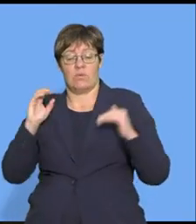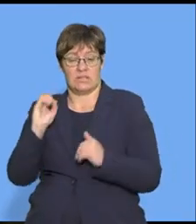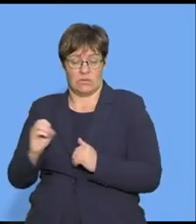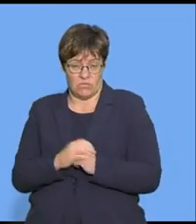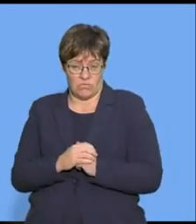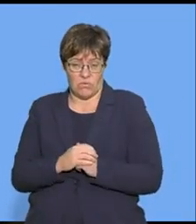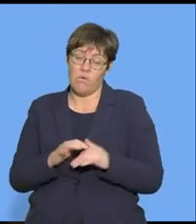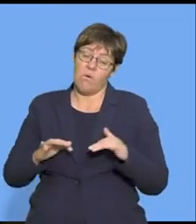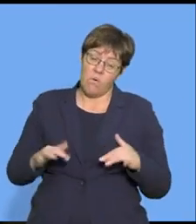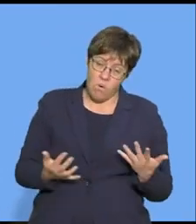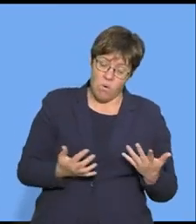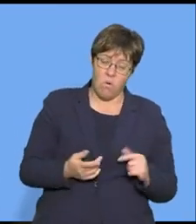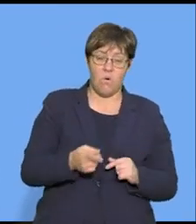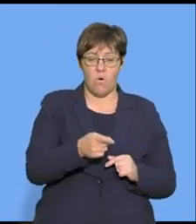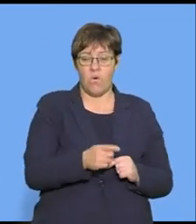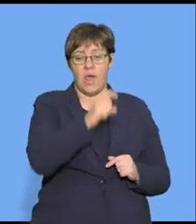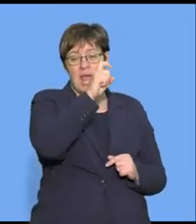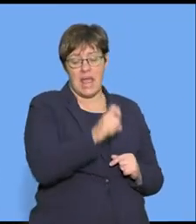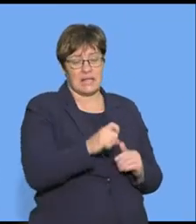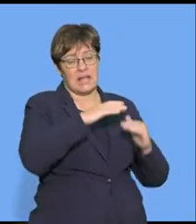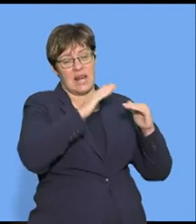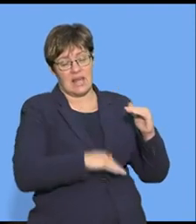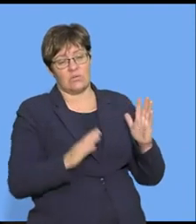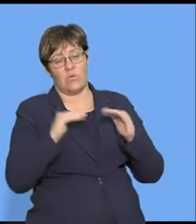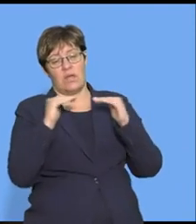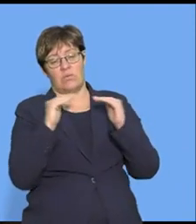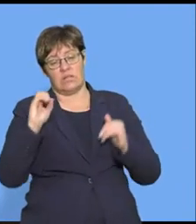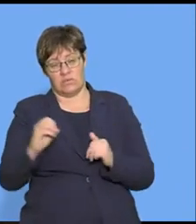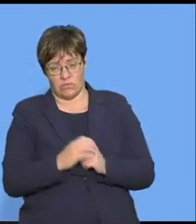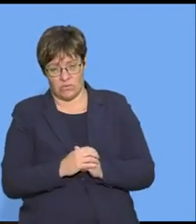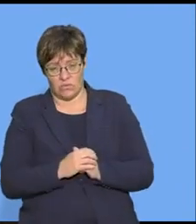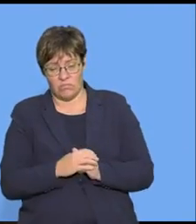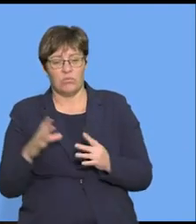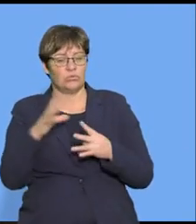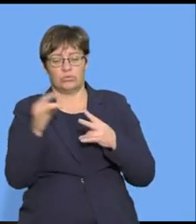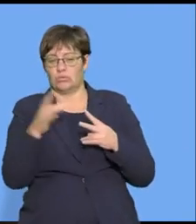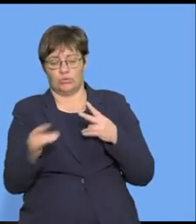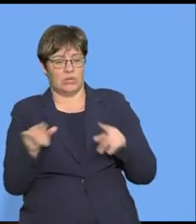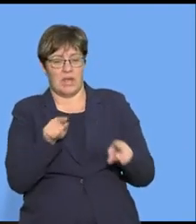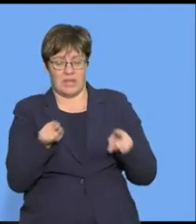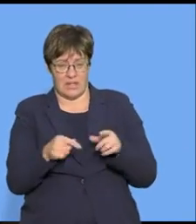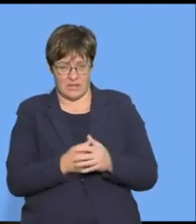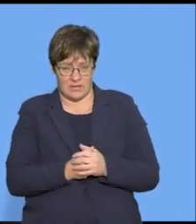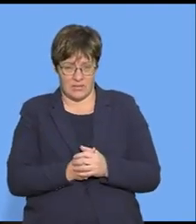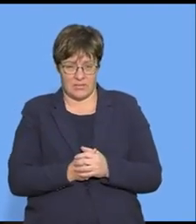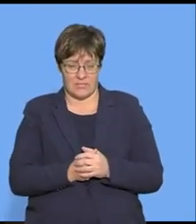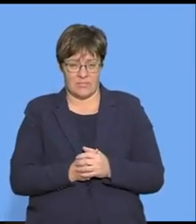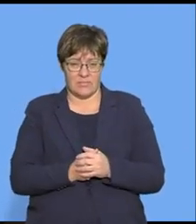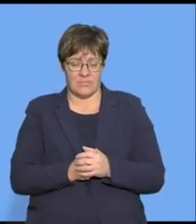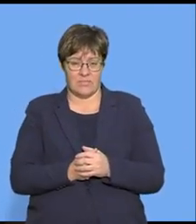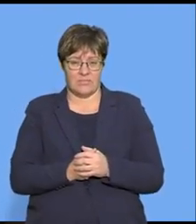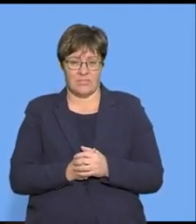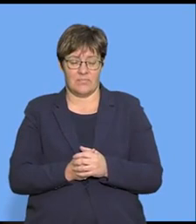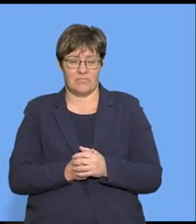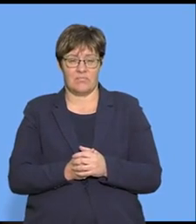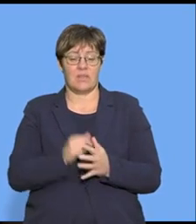say x is less or equal to 0. You can choose either one of the two. Now, just to summarize what we've looked